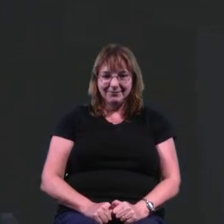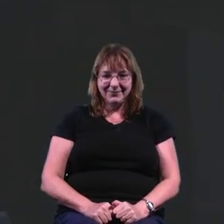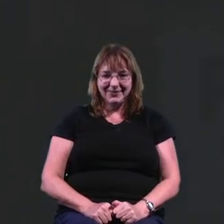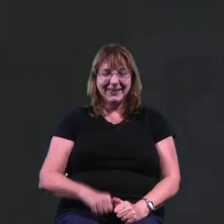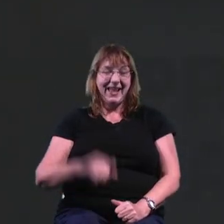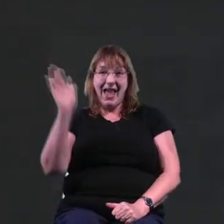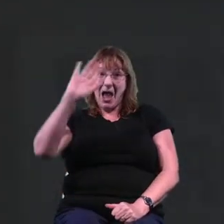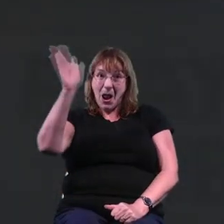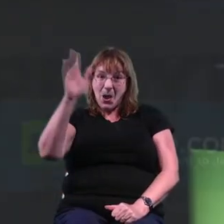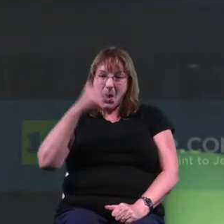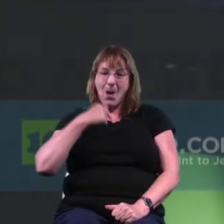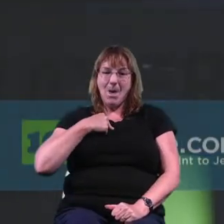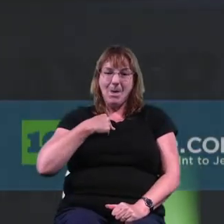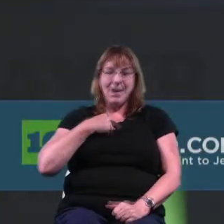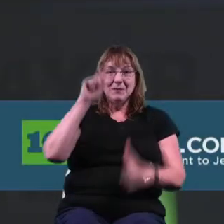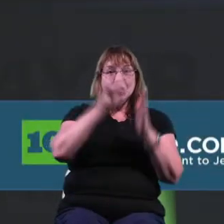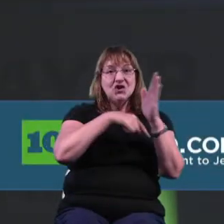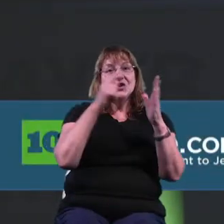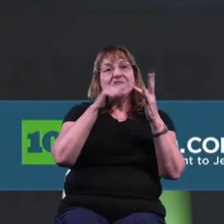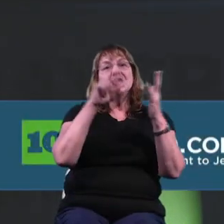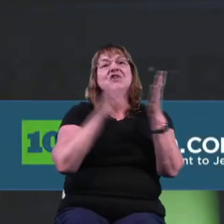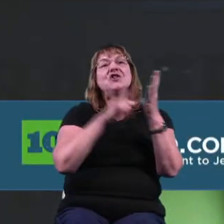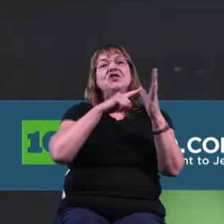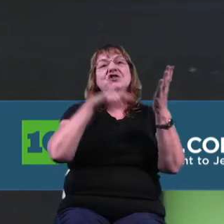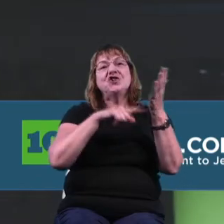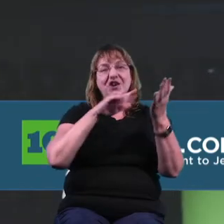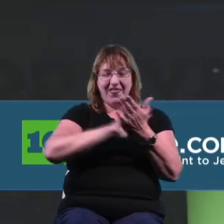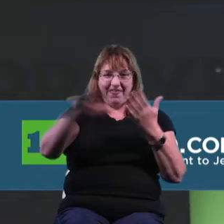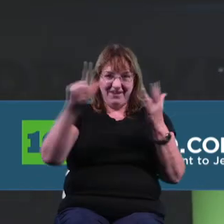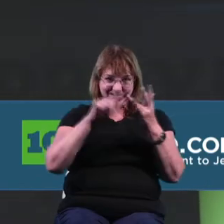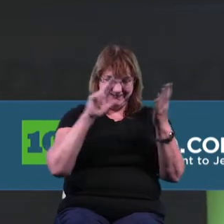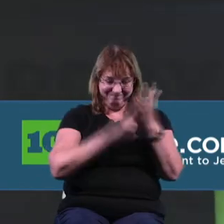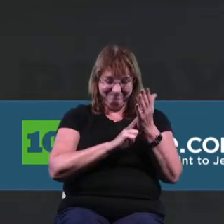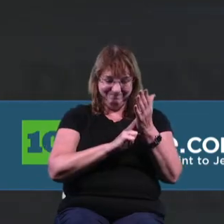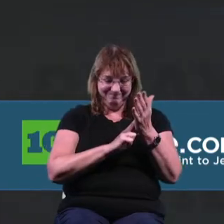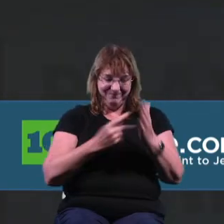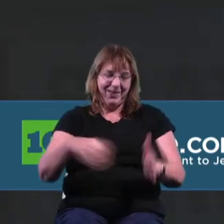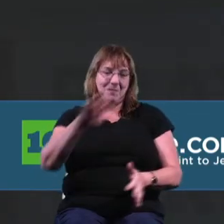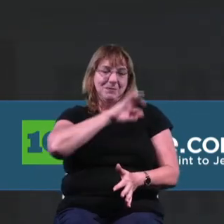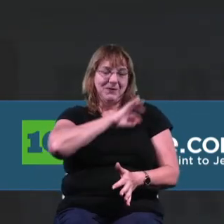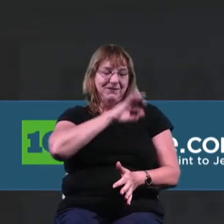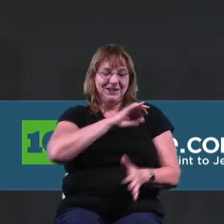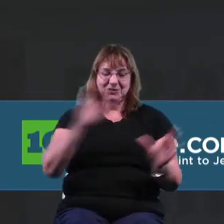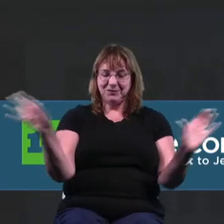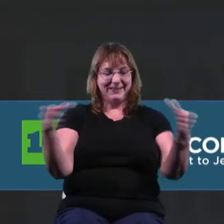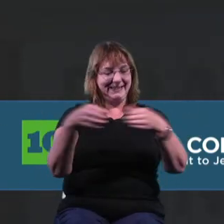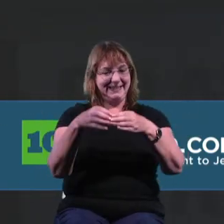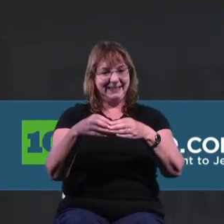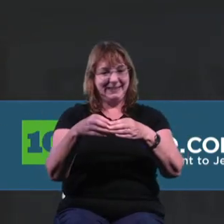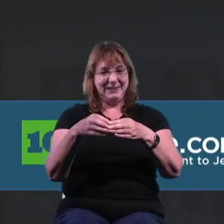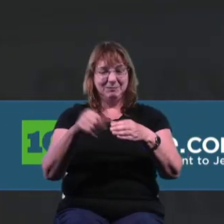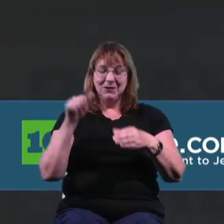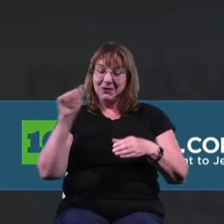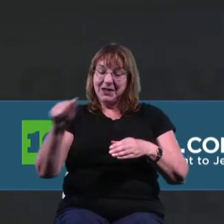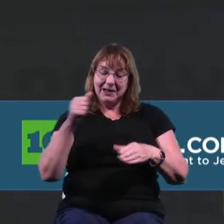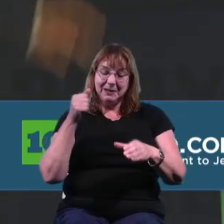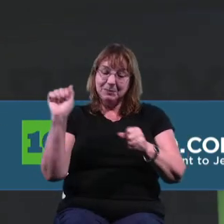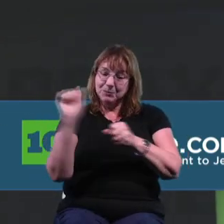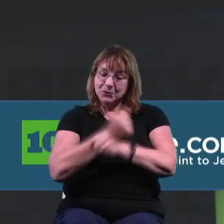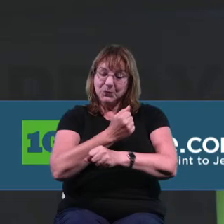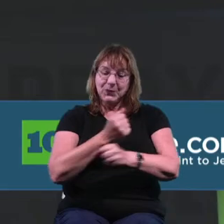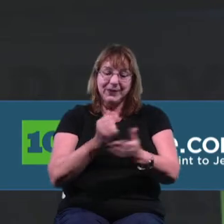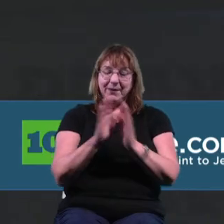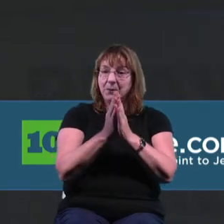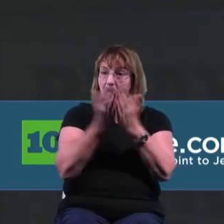Yeah, evening everybody. My name is Jonathan, and it's my pleasure and privilege to be part of the team that are running the bookstore just through in Base Camp, just down